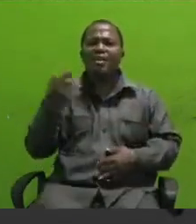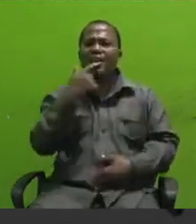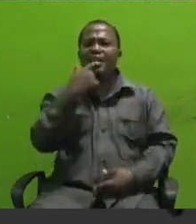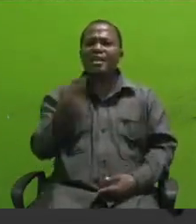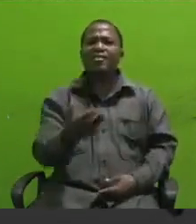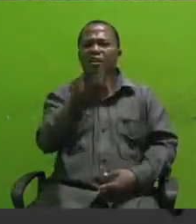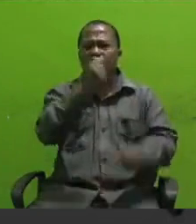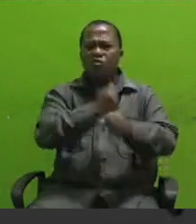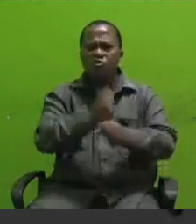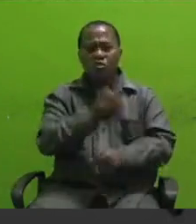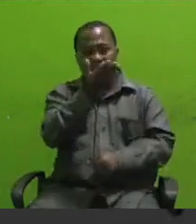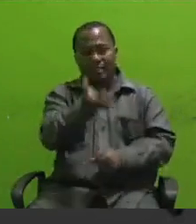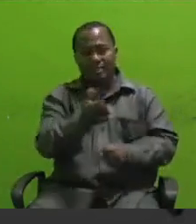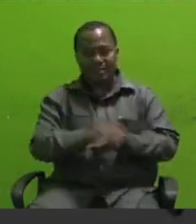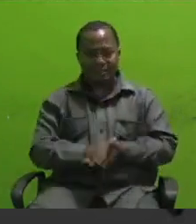that?